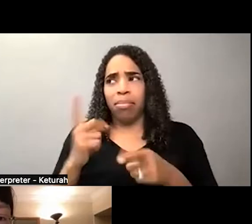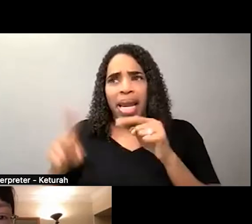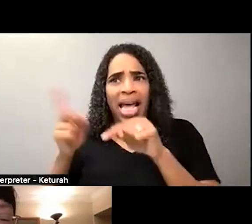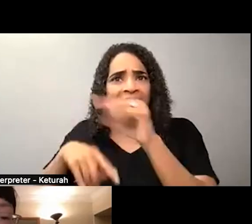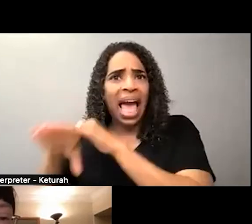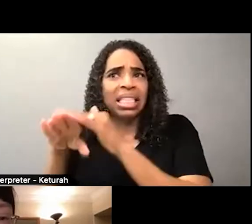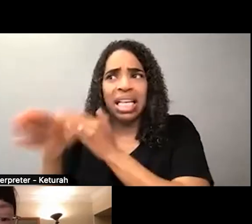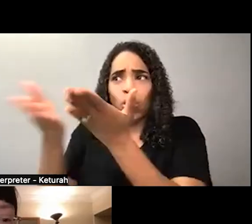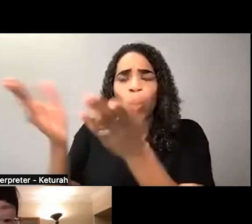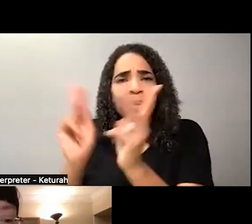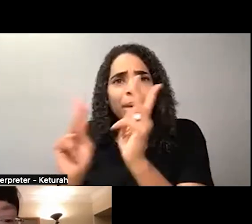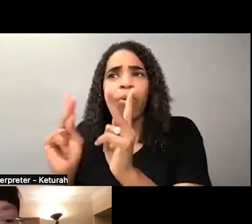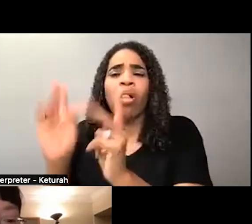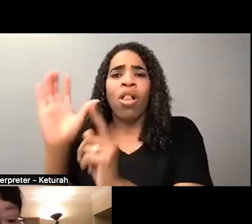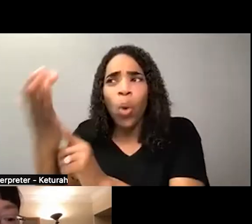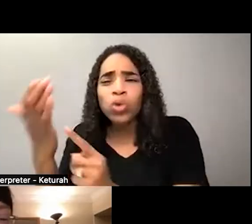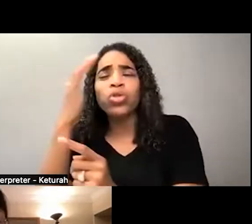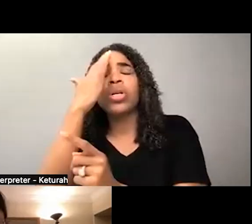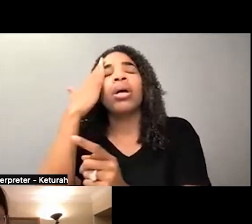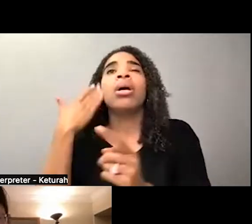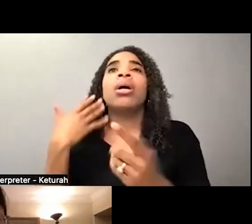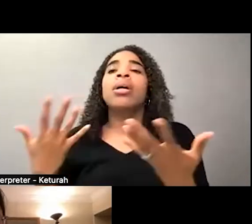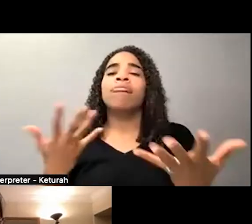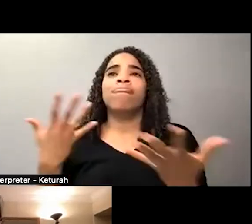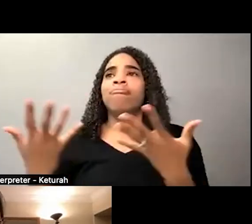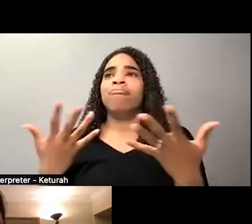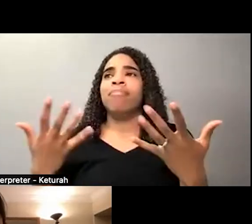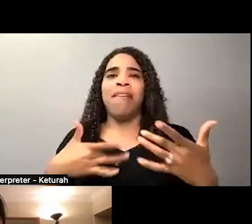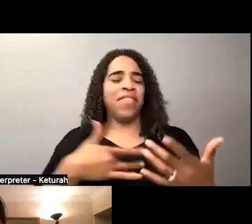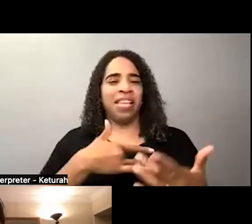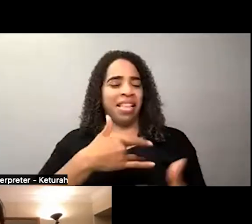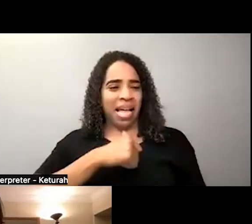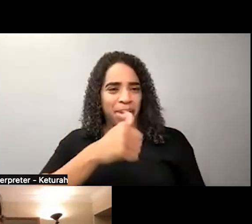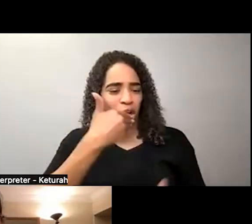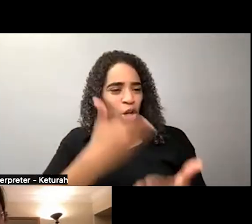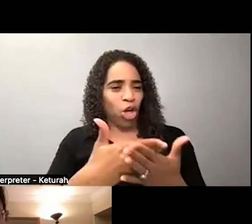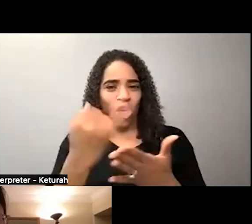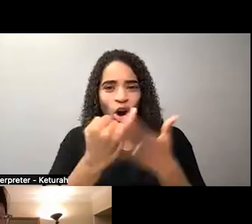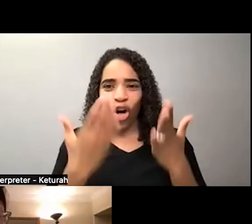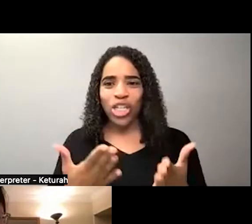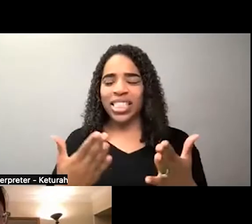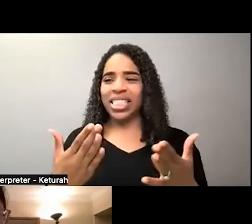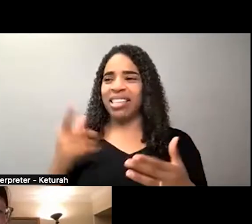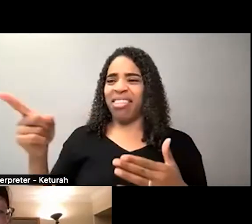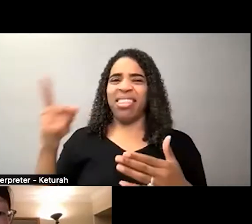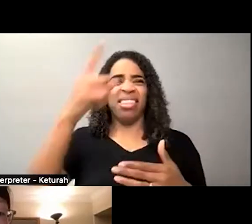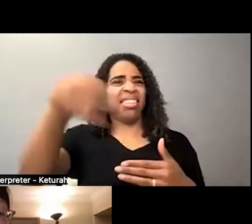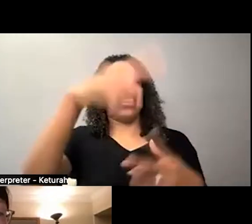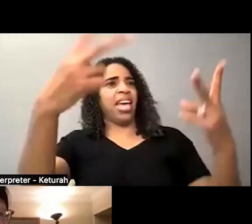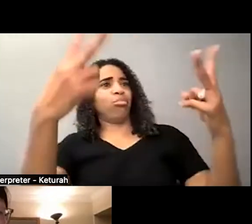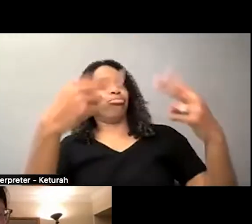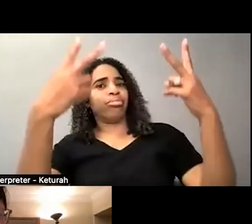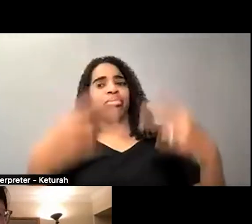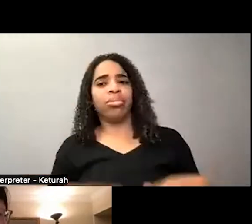You can't really, like, you're not an artist, you're not a creative person. They will treat you like, oh, you can't go